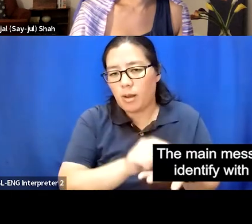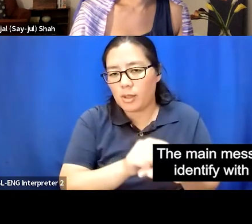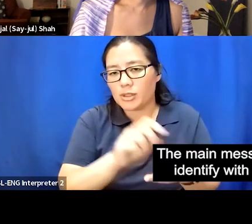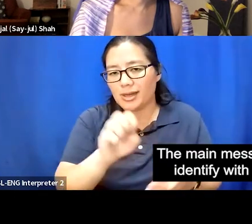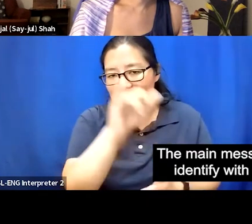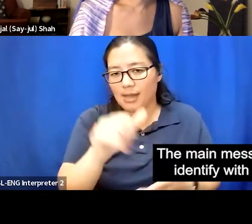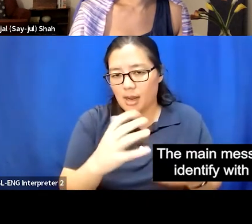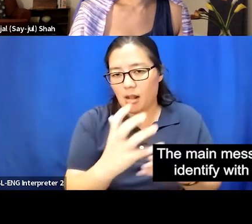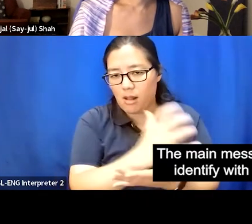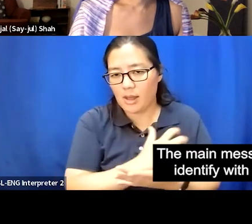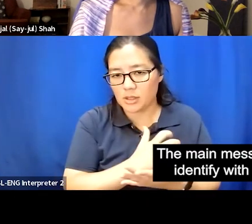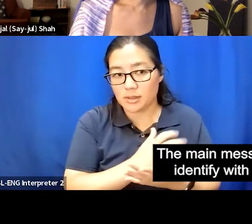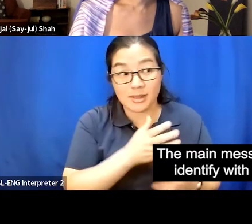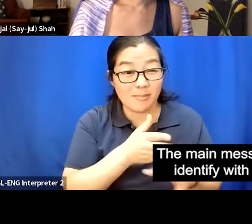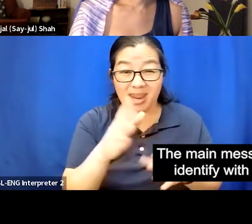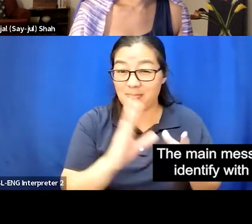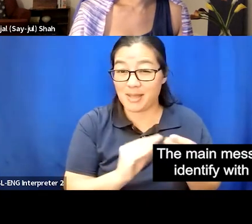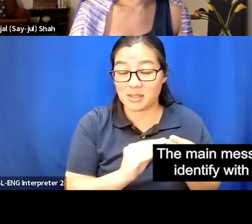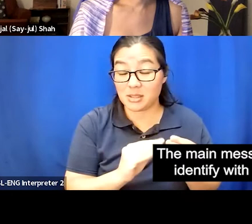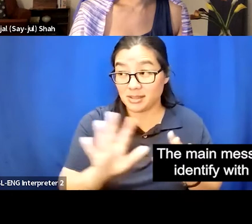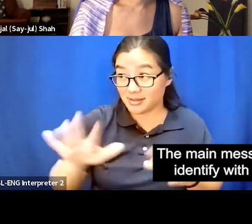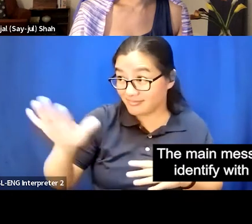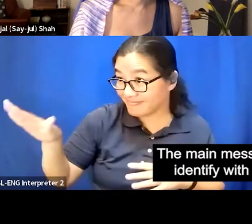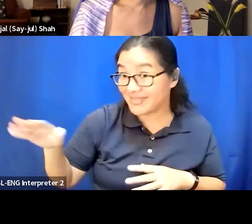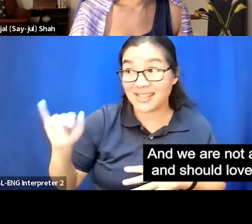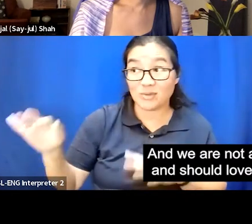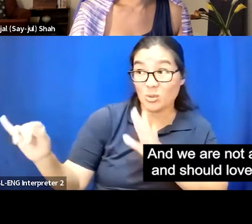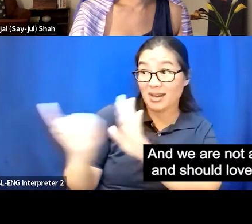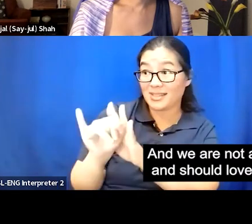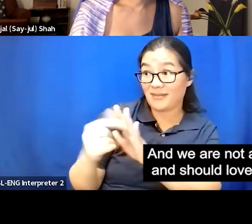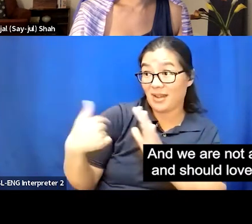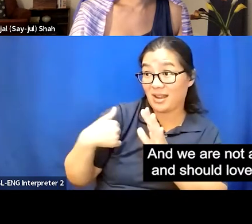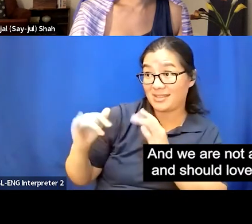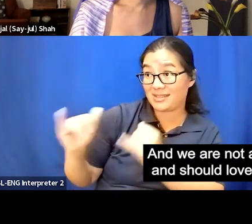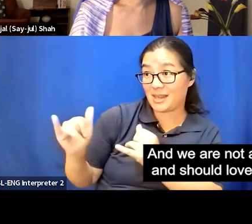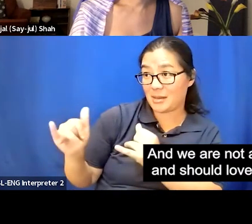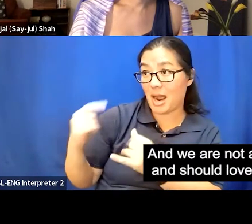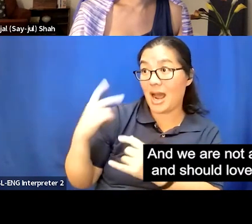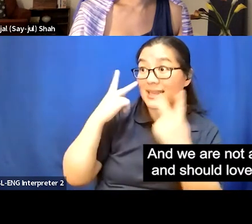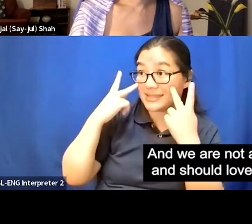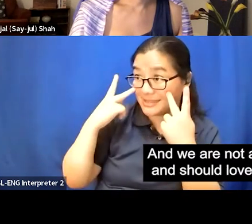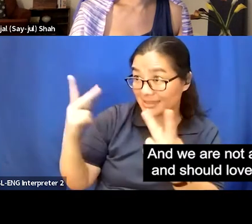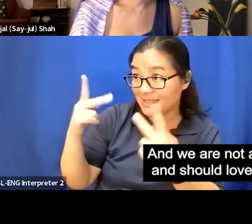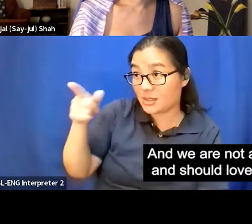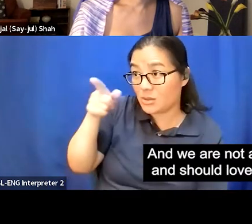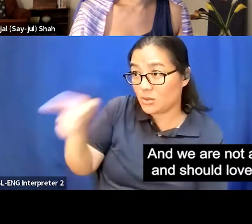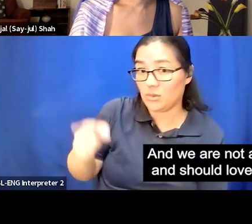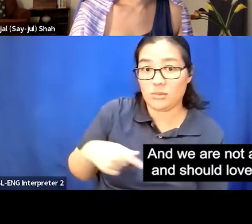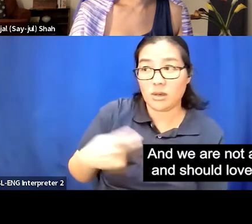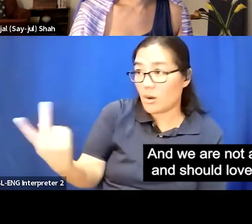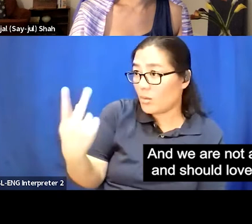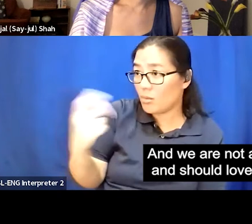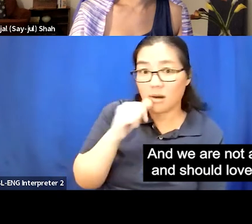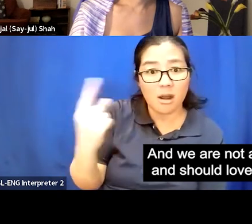is really, hey, if you identify with this at all, I see you, you know, and we are not alone in